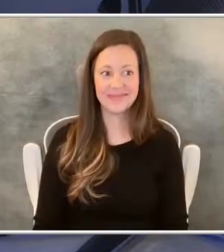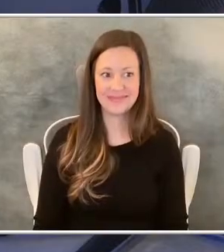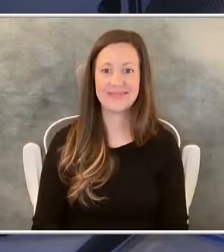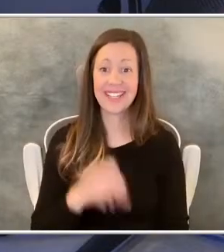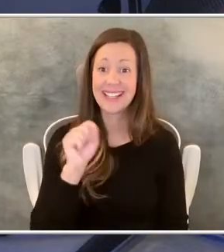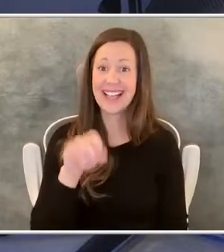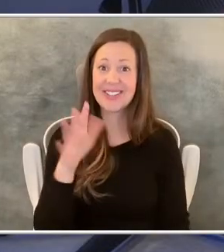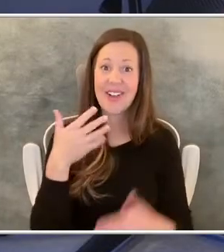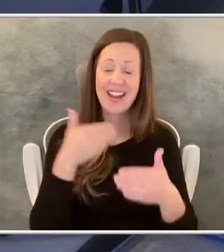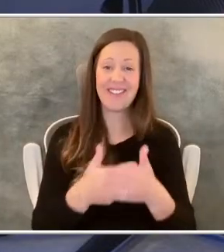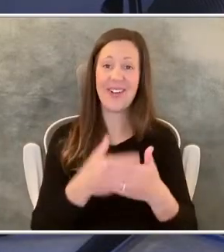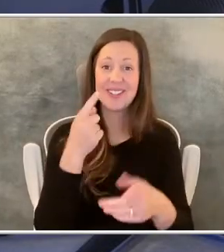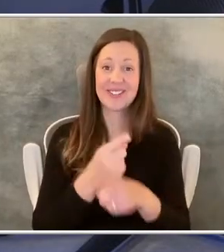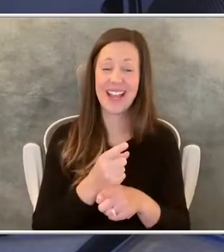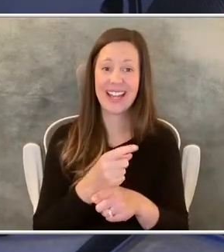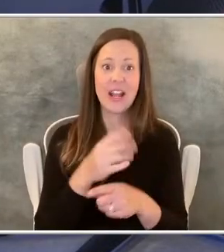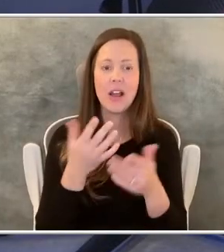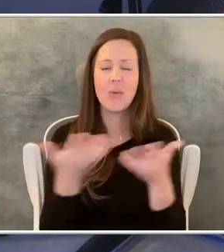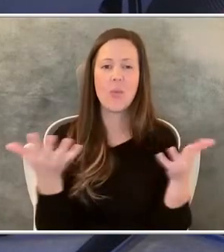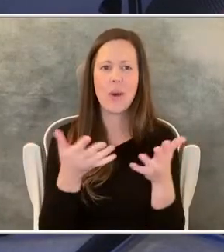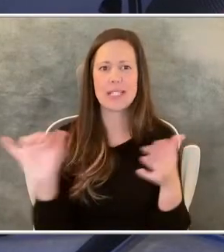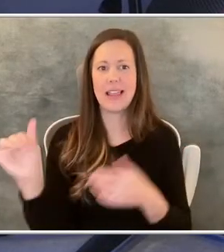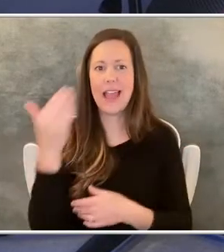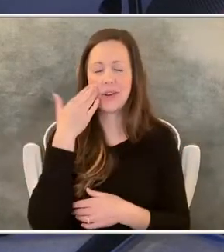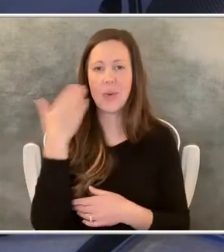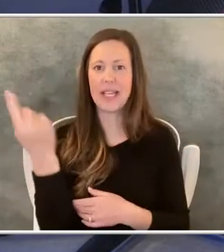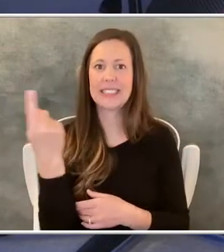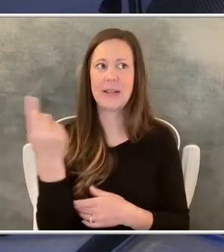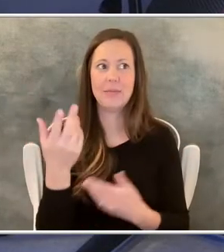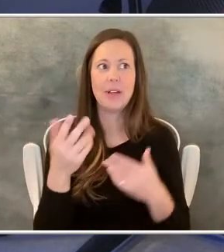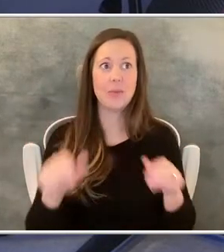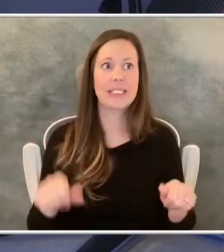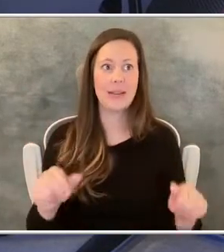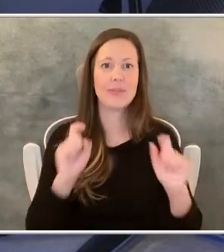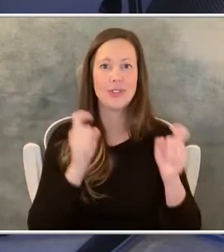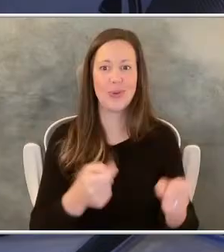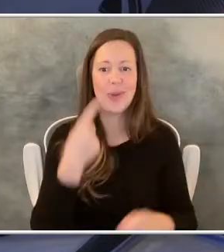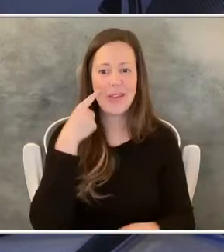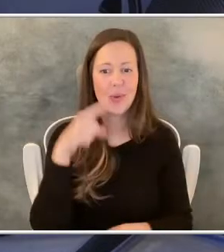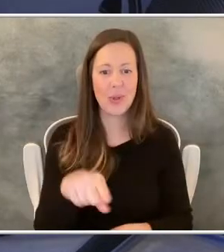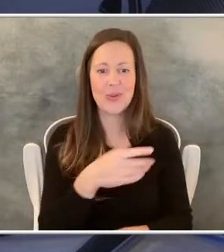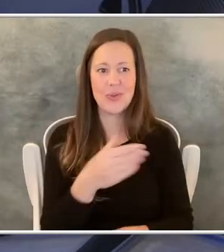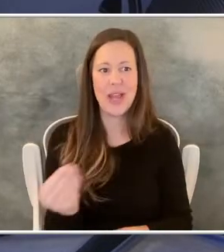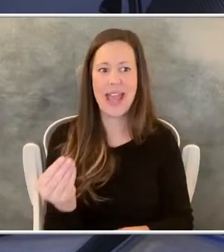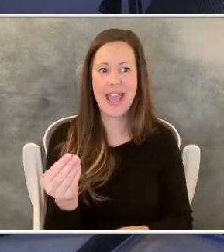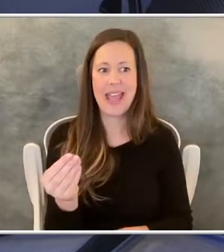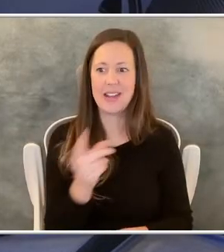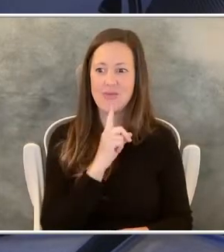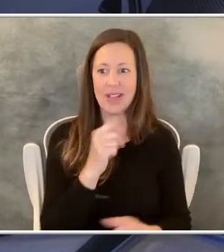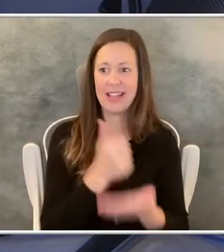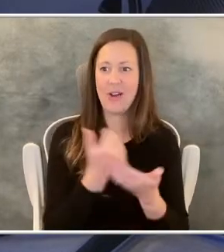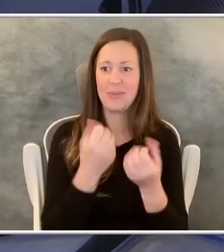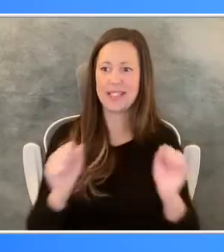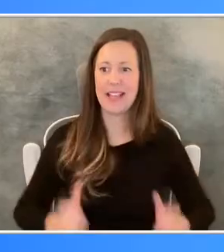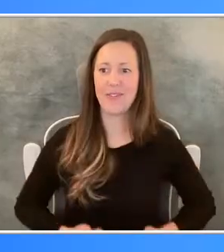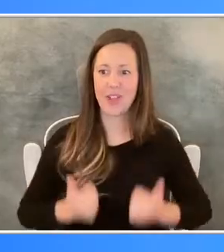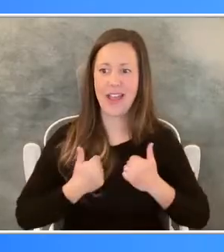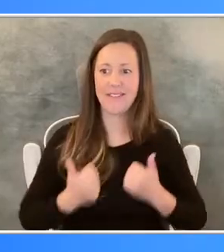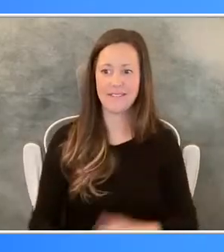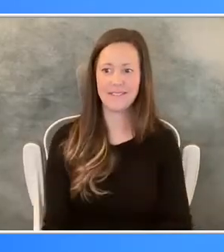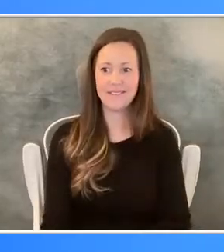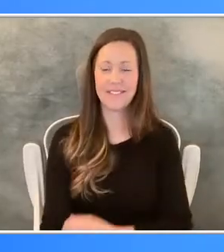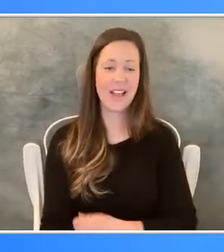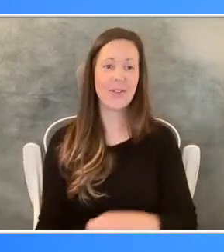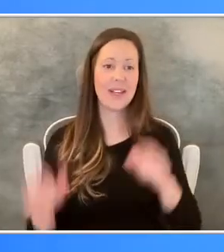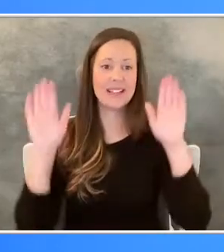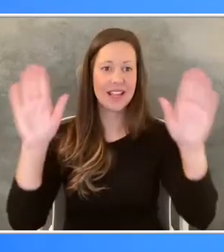way. Yeah. What was it like knowing that somebody was able to donate to you and help save your life? Oh yeah, it's incredible. I